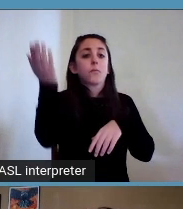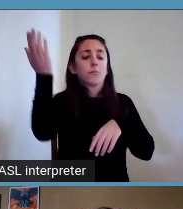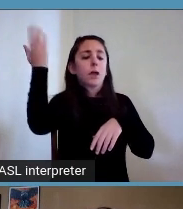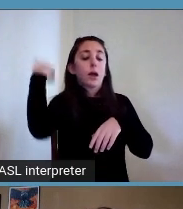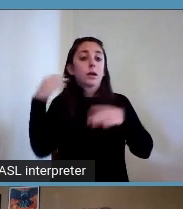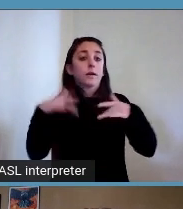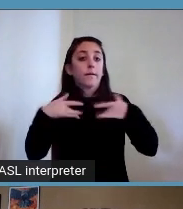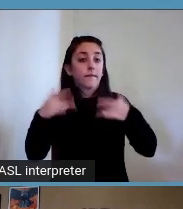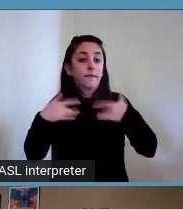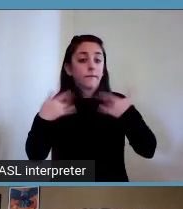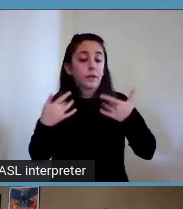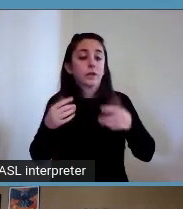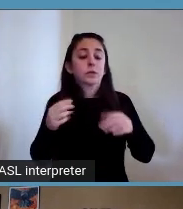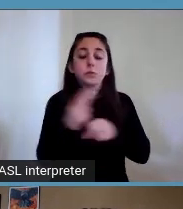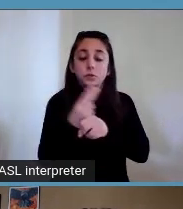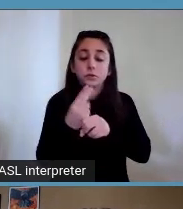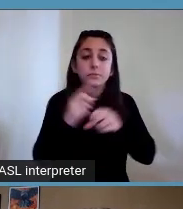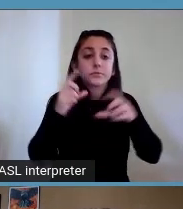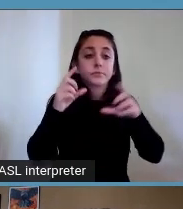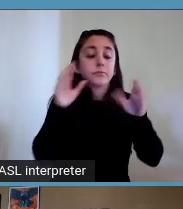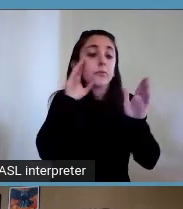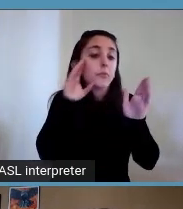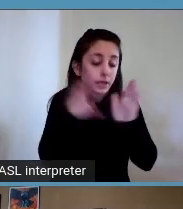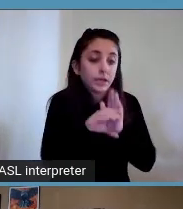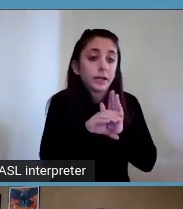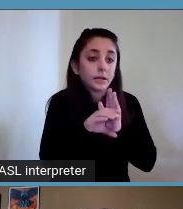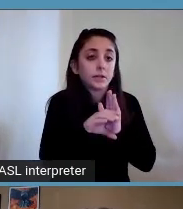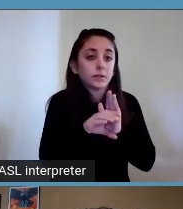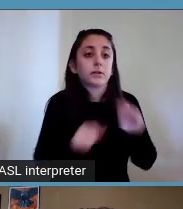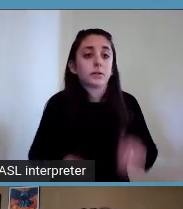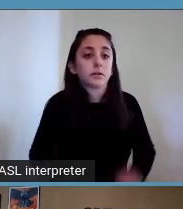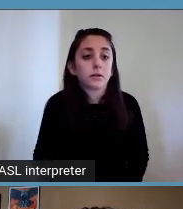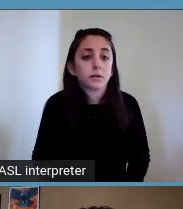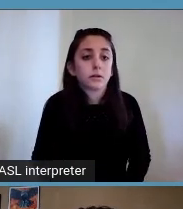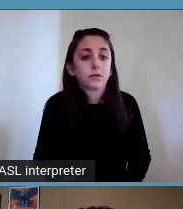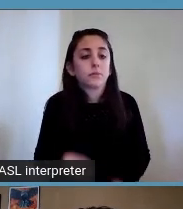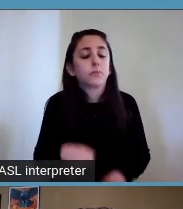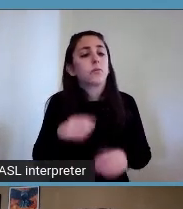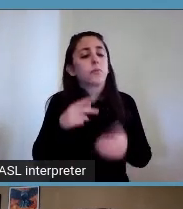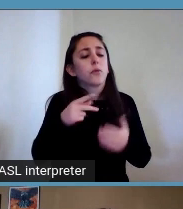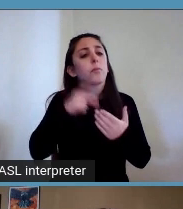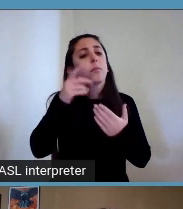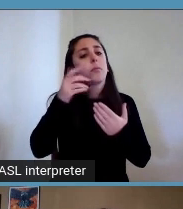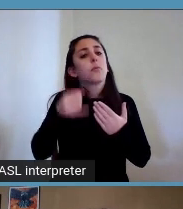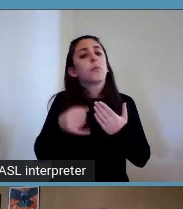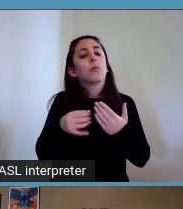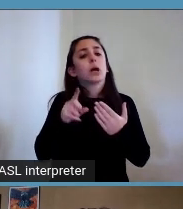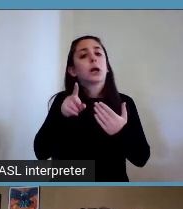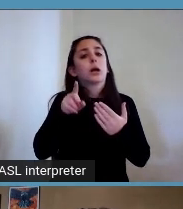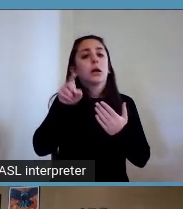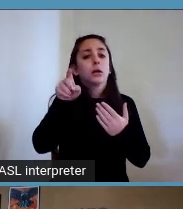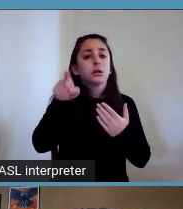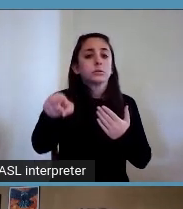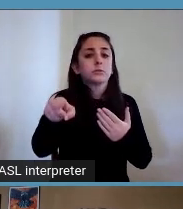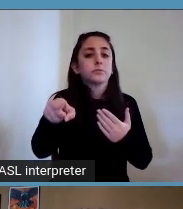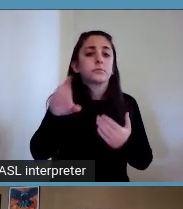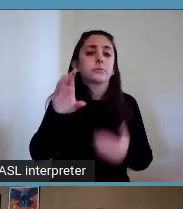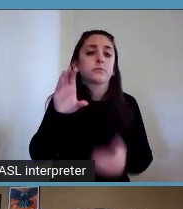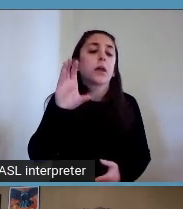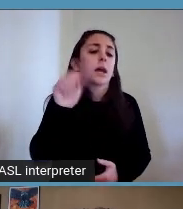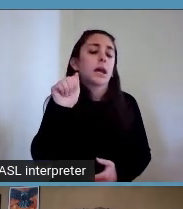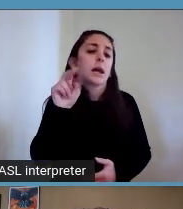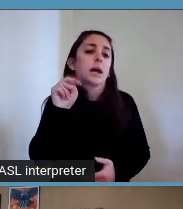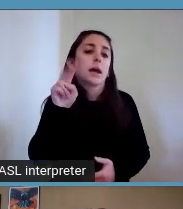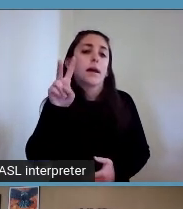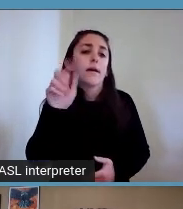And Molly actually has a project in Canva, which is a really nice design website